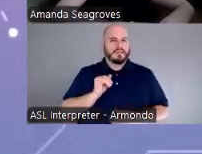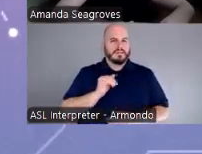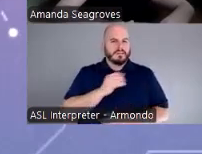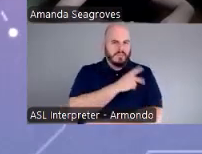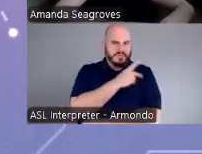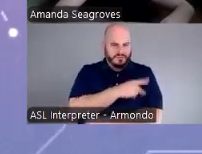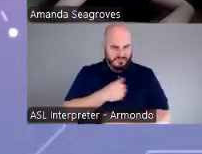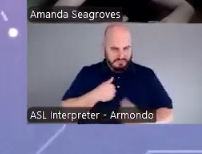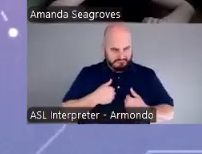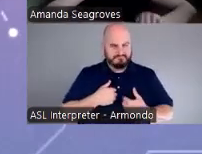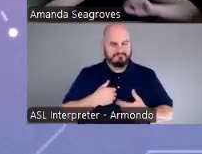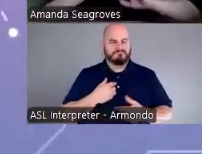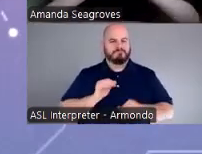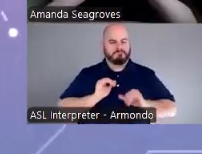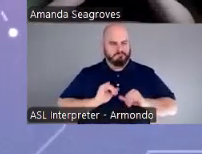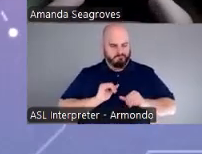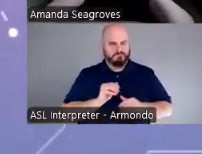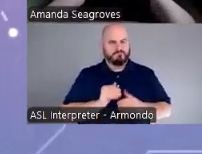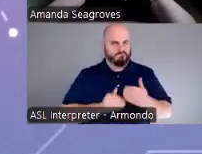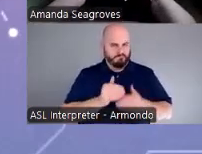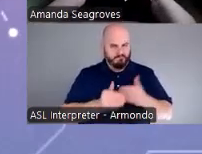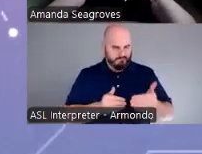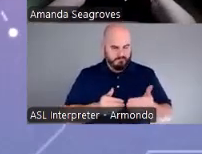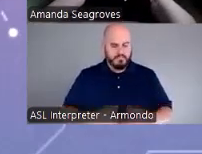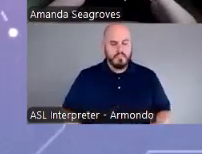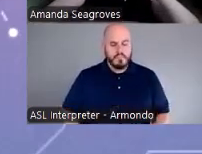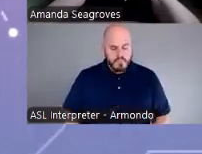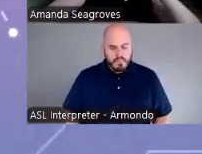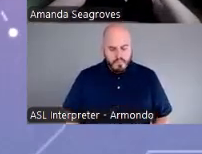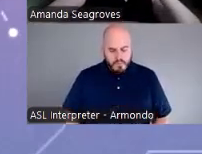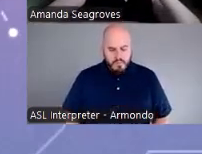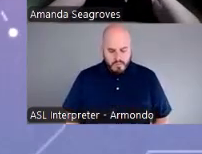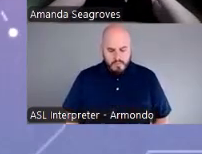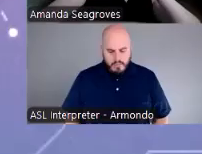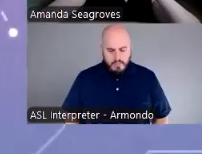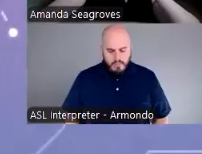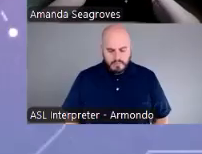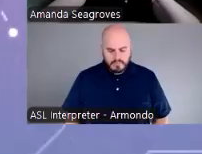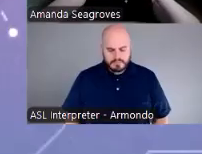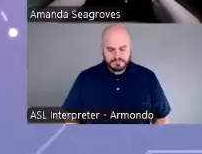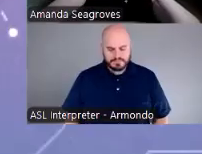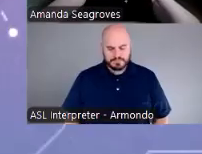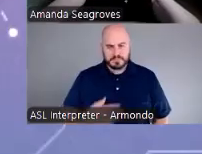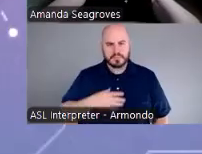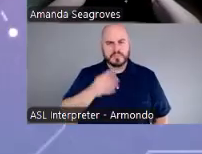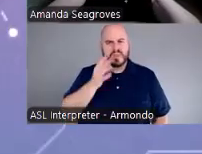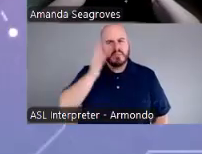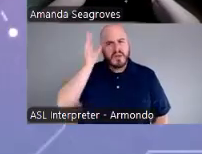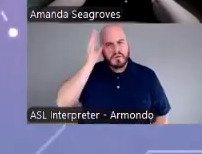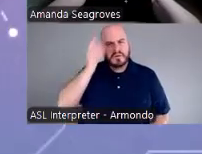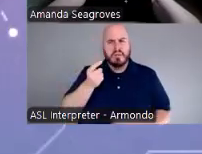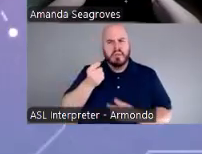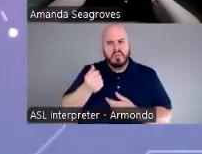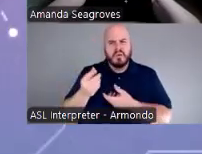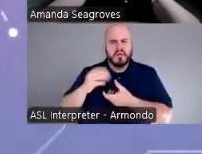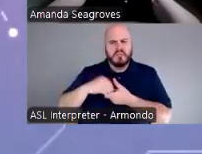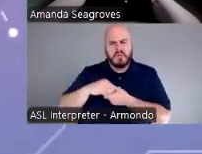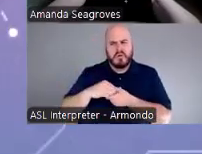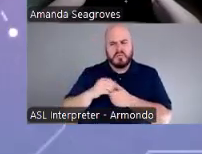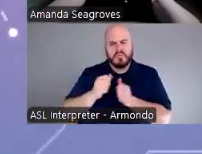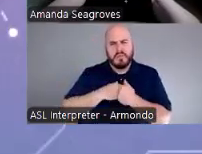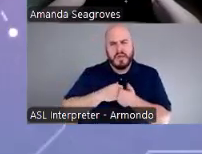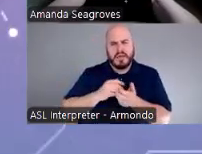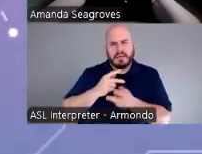confidence. But it what my parents were slightly involved in my care, and from